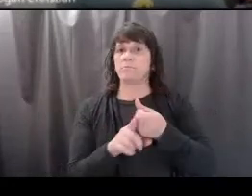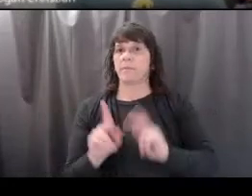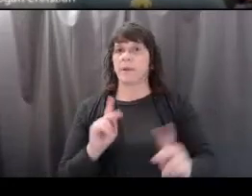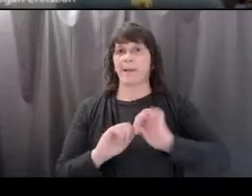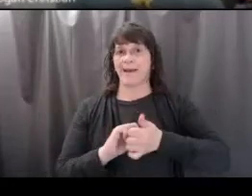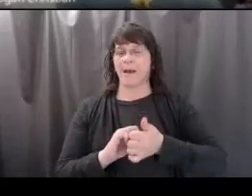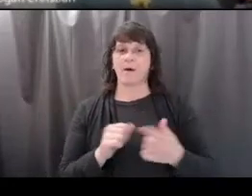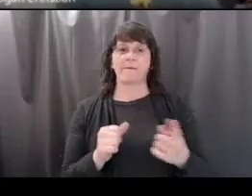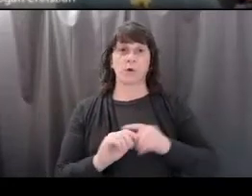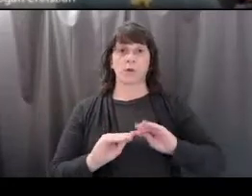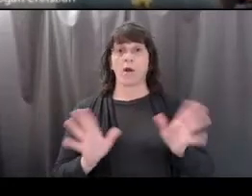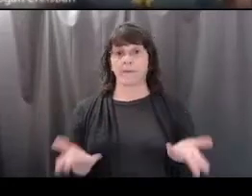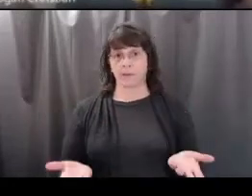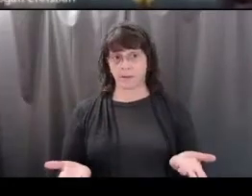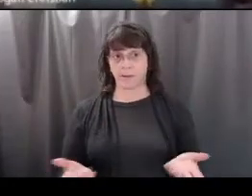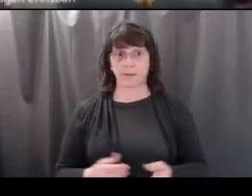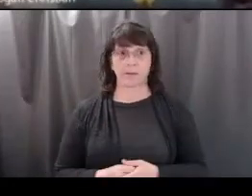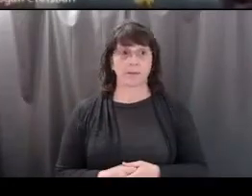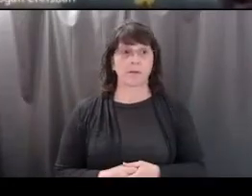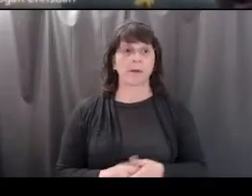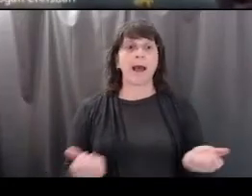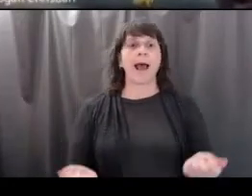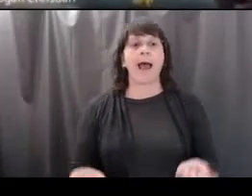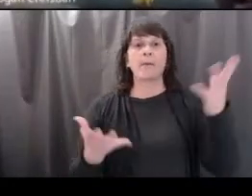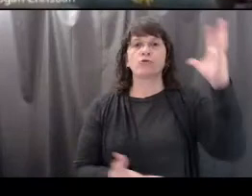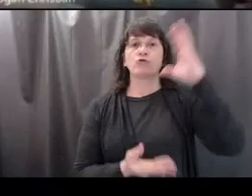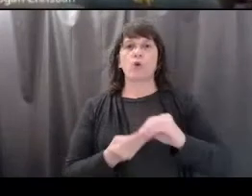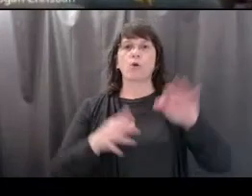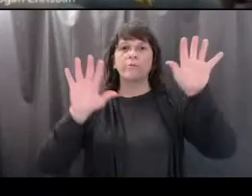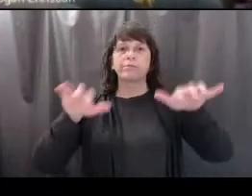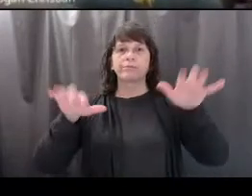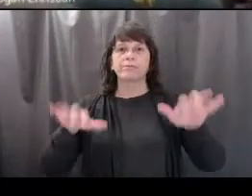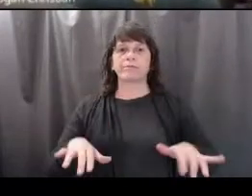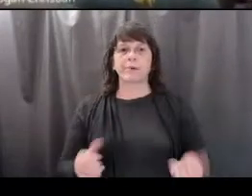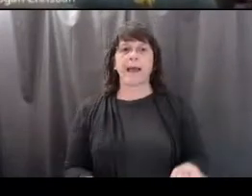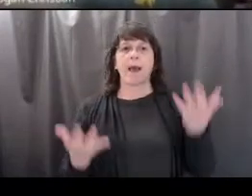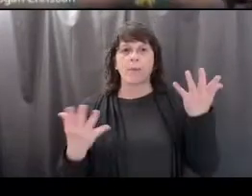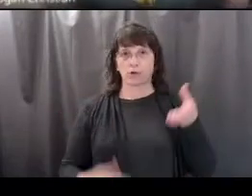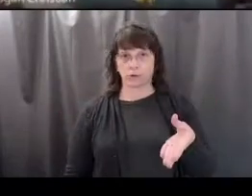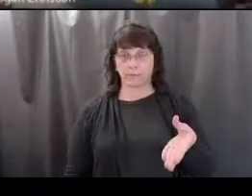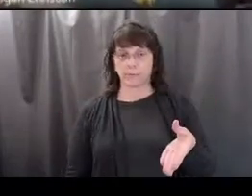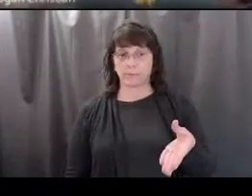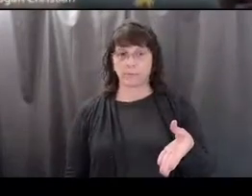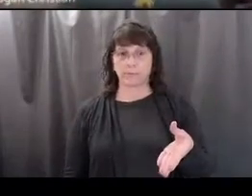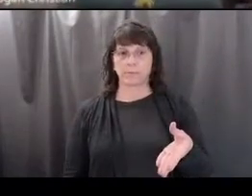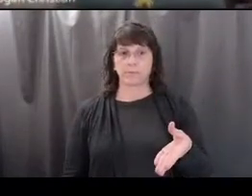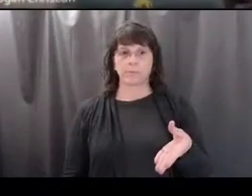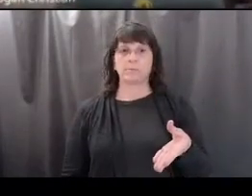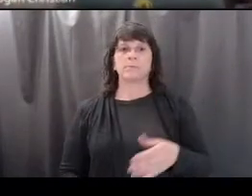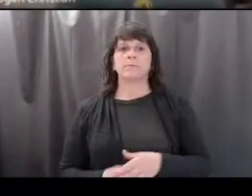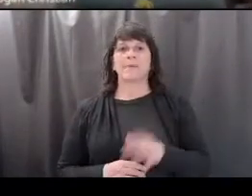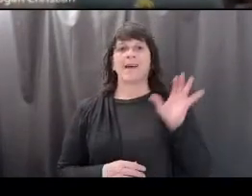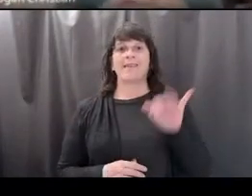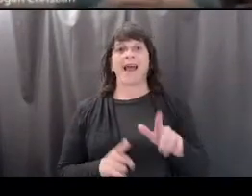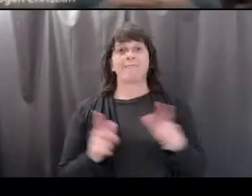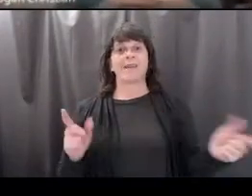might be kind of obvious, but how much total precipitation is there or is occurring? That has